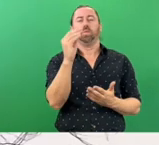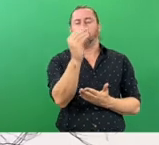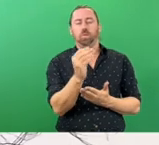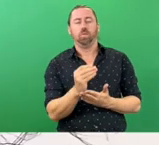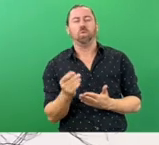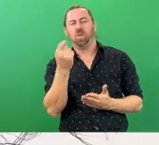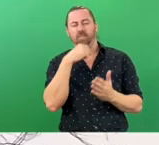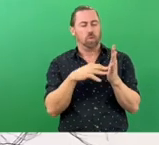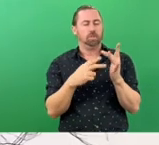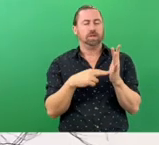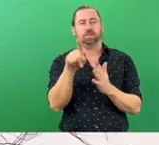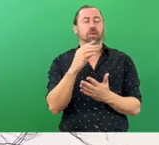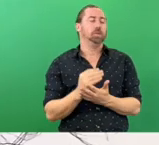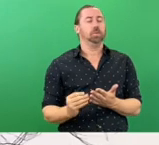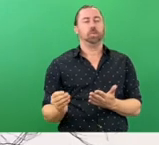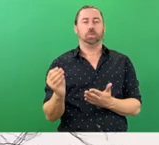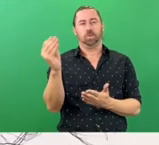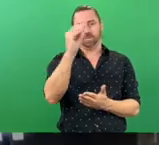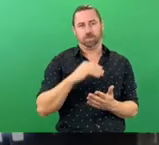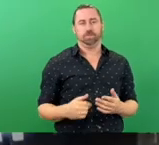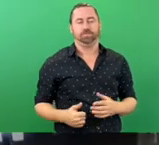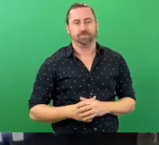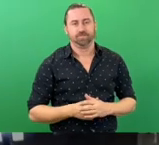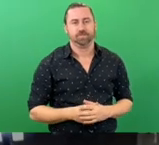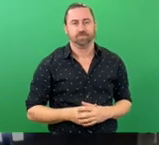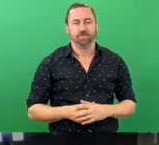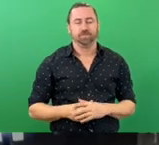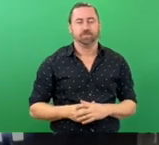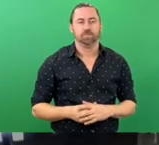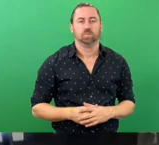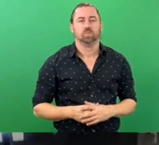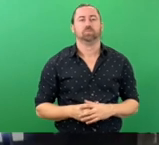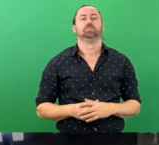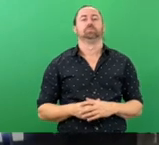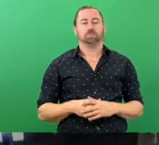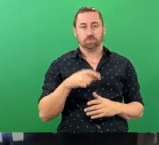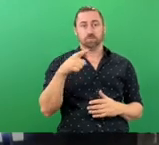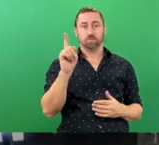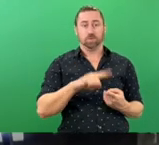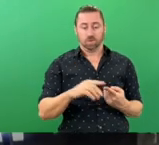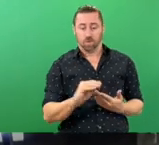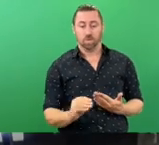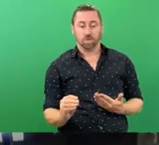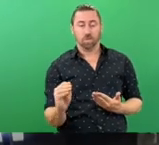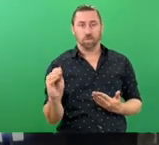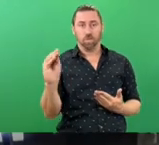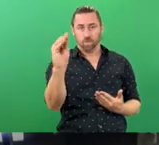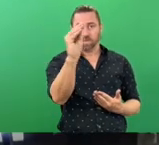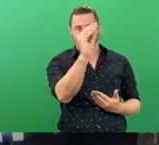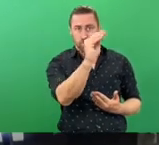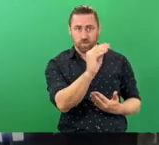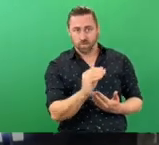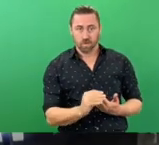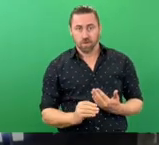to keep going on that for just a minute as I switch back here to my other camera. All right, so keep going on those